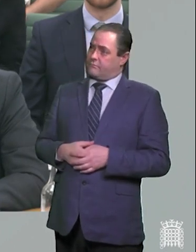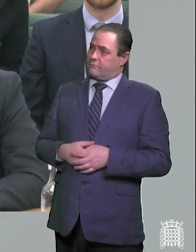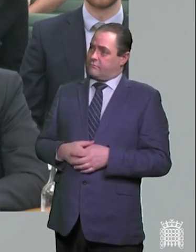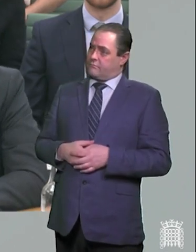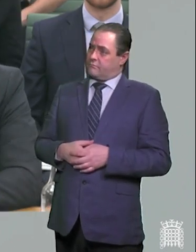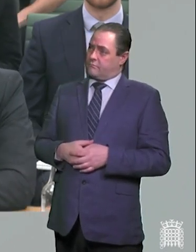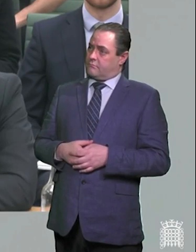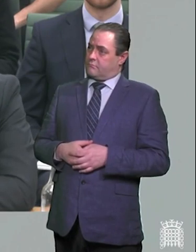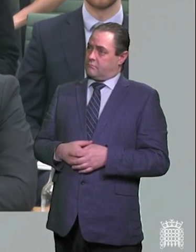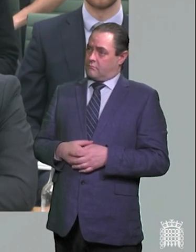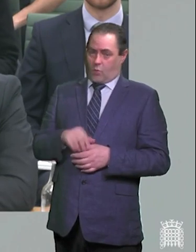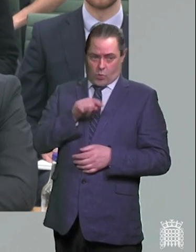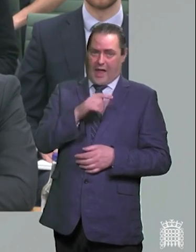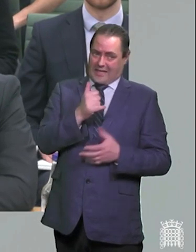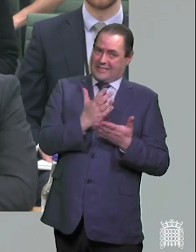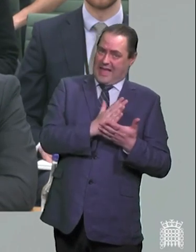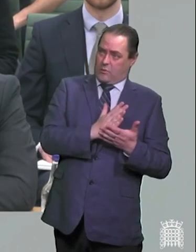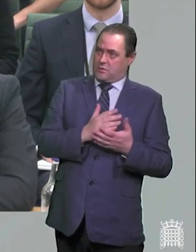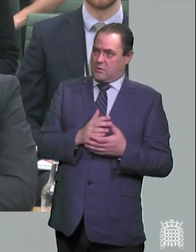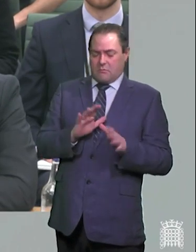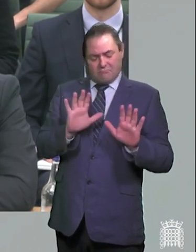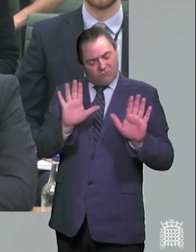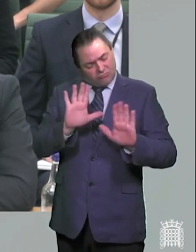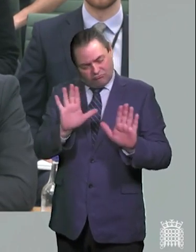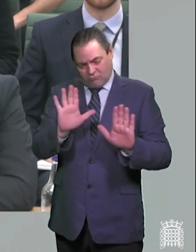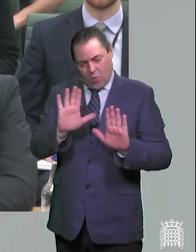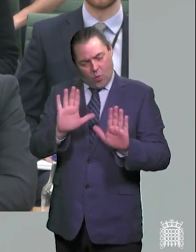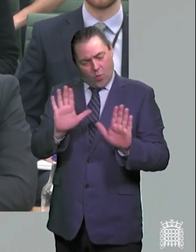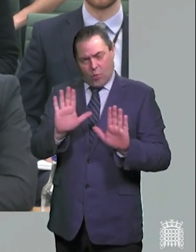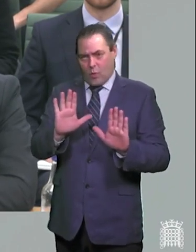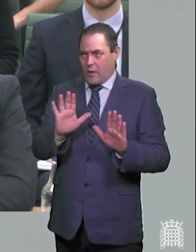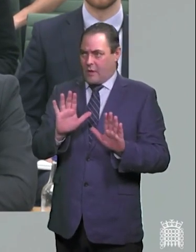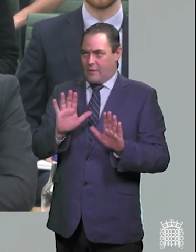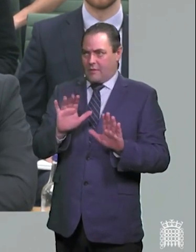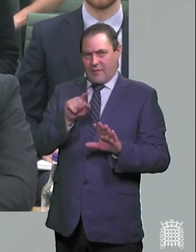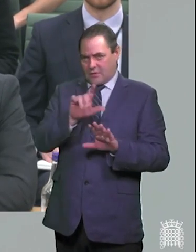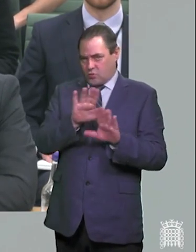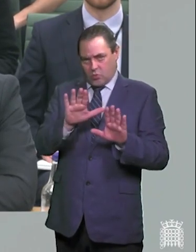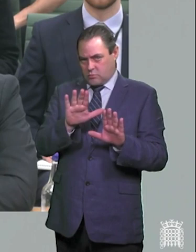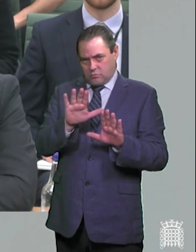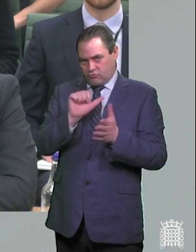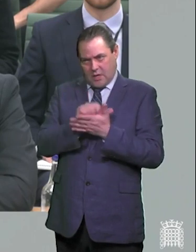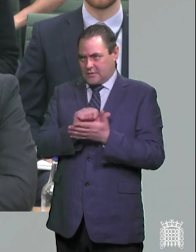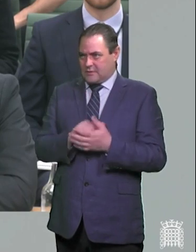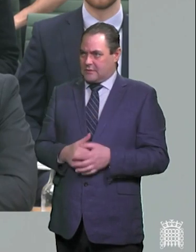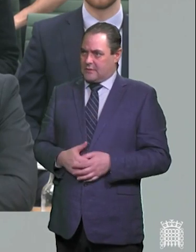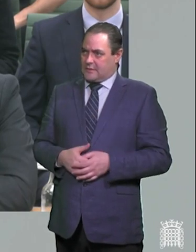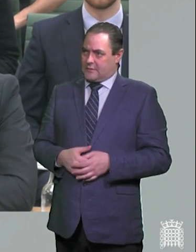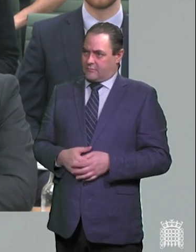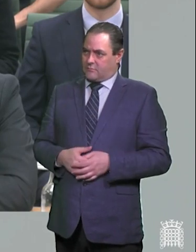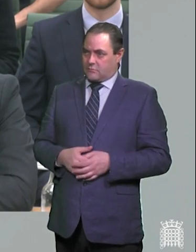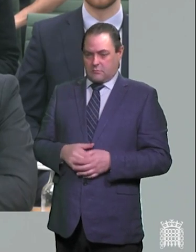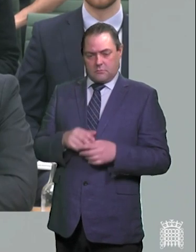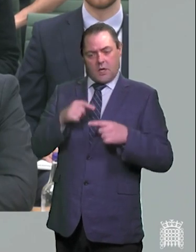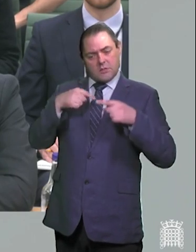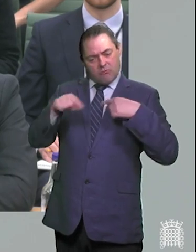think, no, sorry, forgive me. He offered, that's not correct, Chair. The